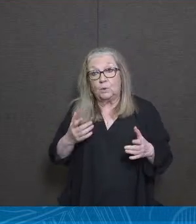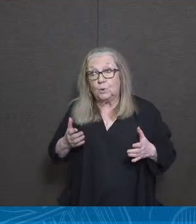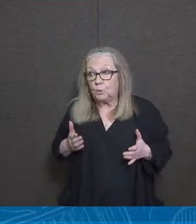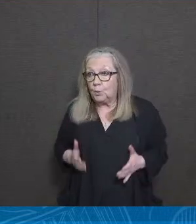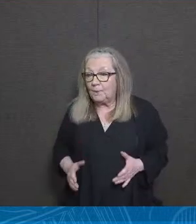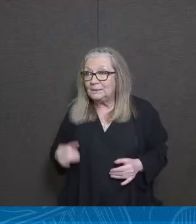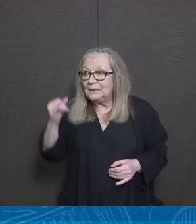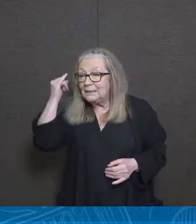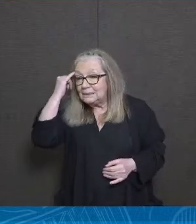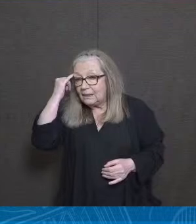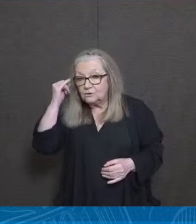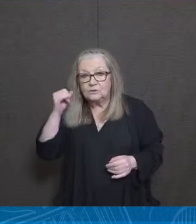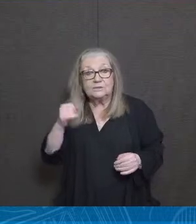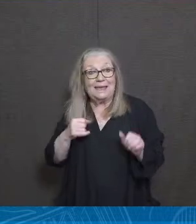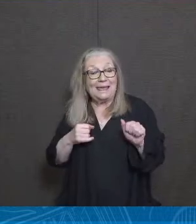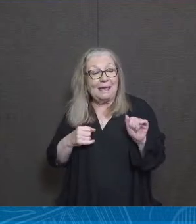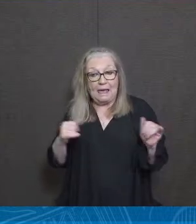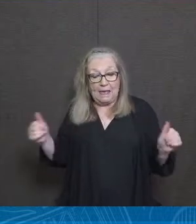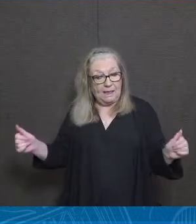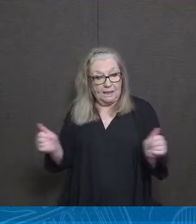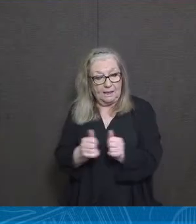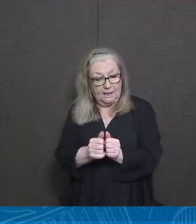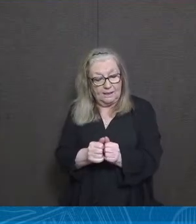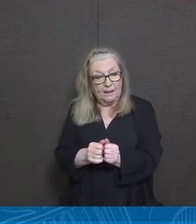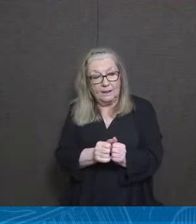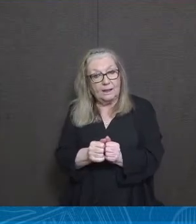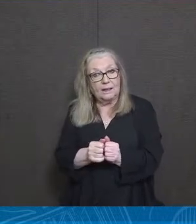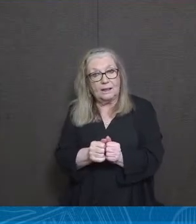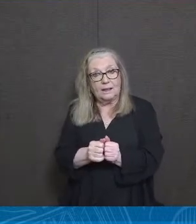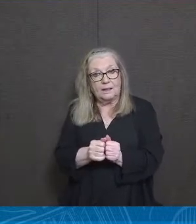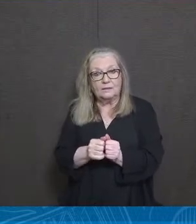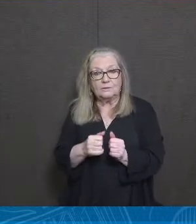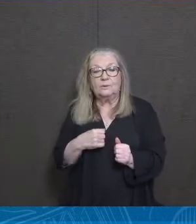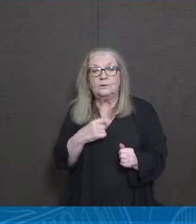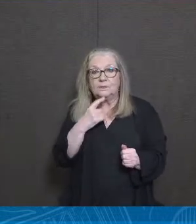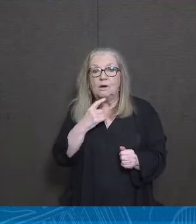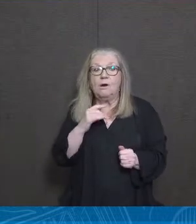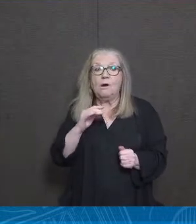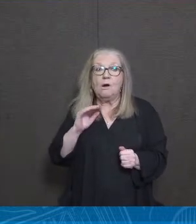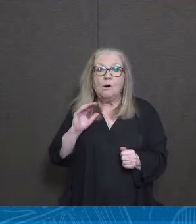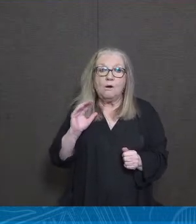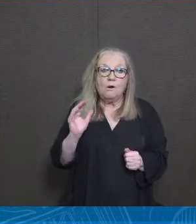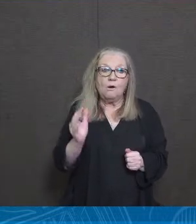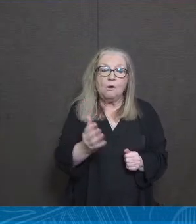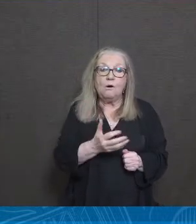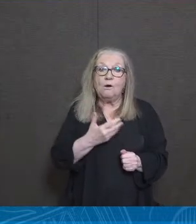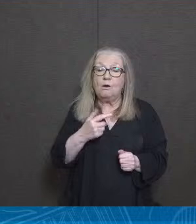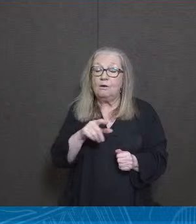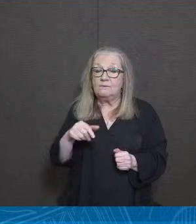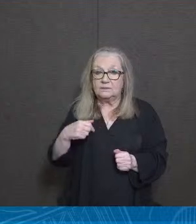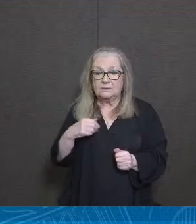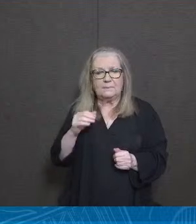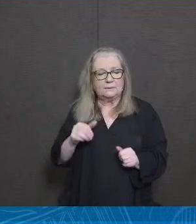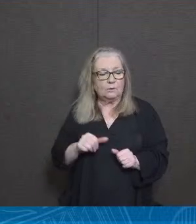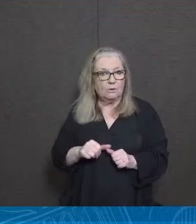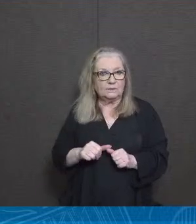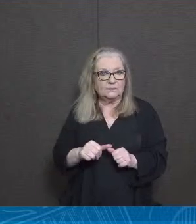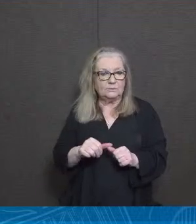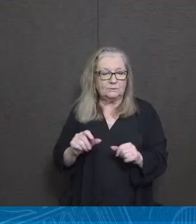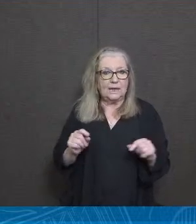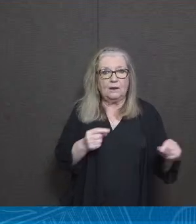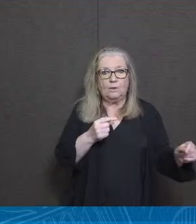collaborations. As we conclude, I encourage all of us to continue this dialogue and work